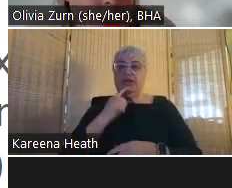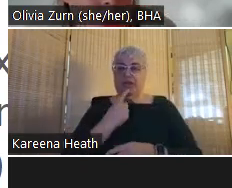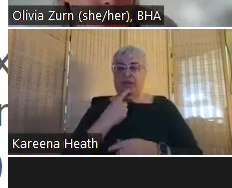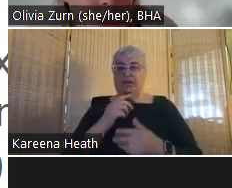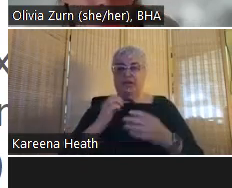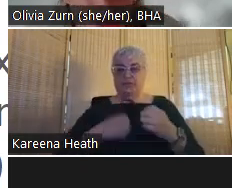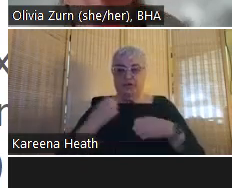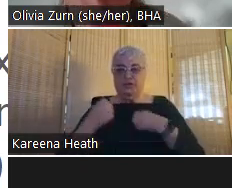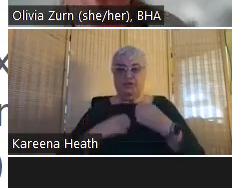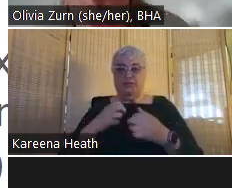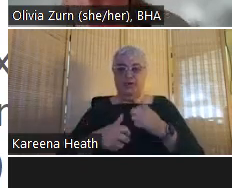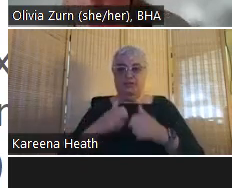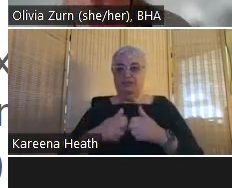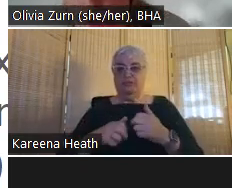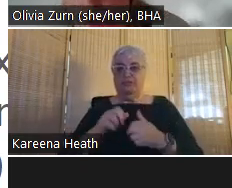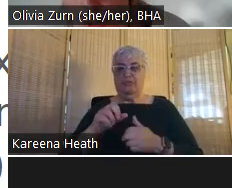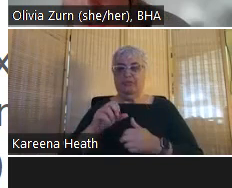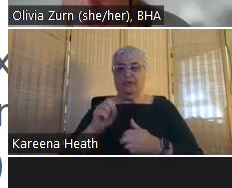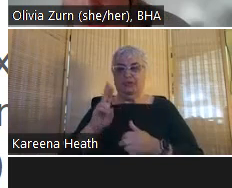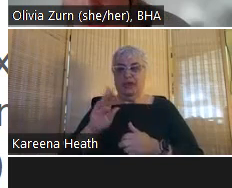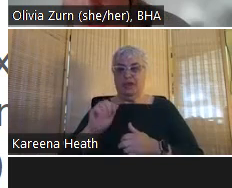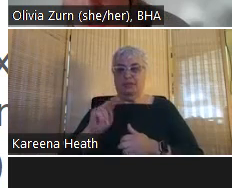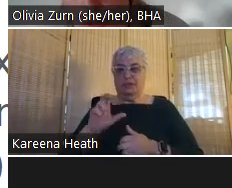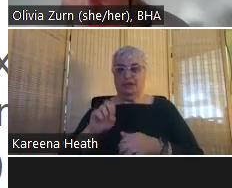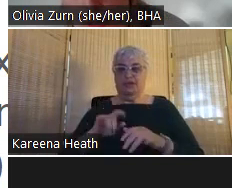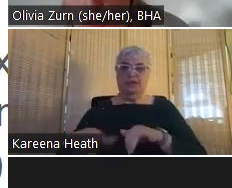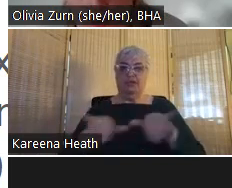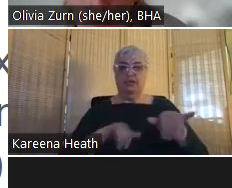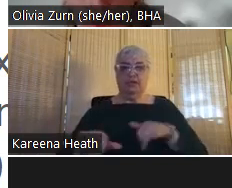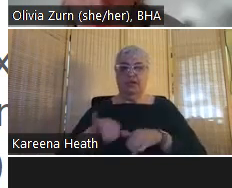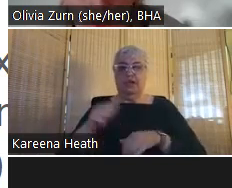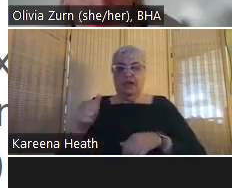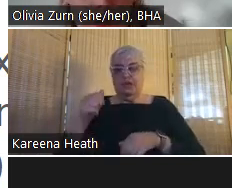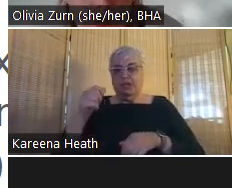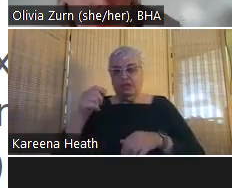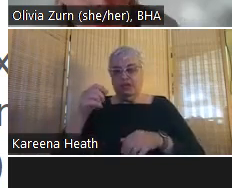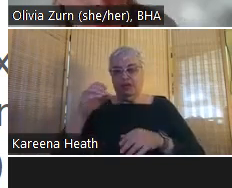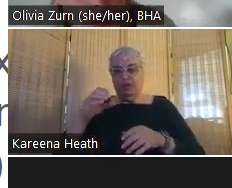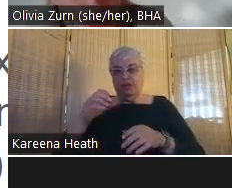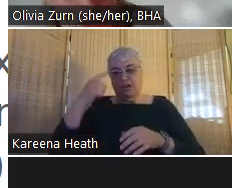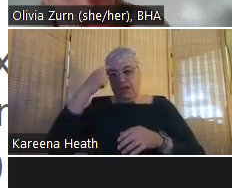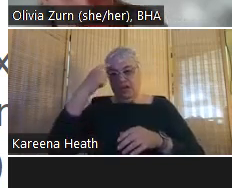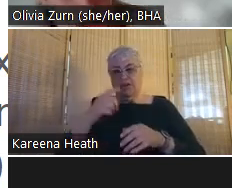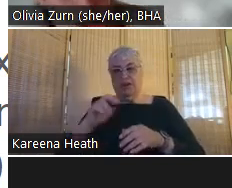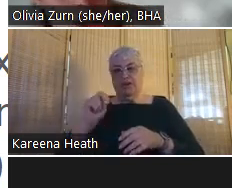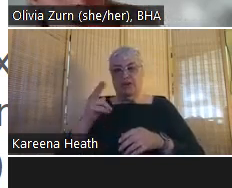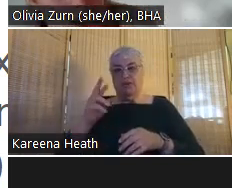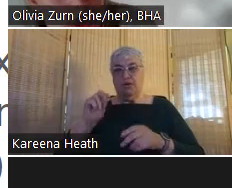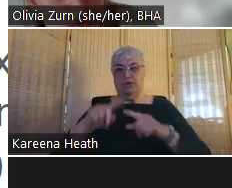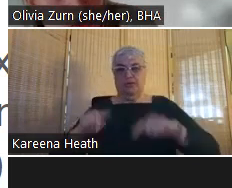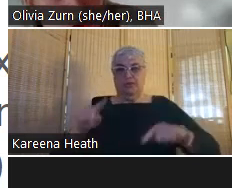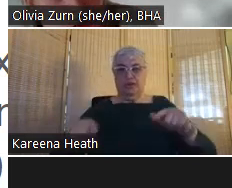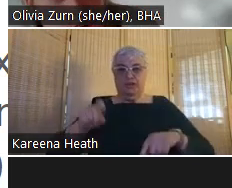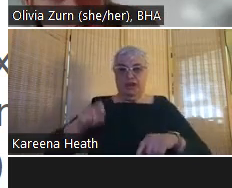disturbance, substance use disorders, co-occurring disorders, and other cognitive or neurodiverse needs who are in crisis.